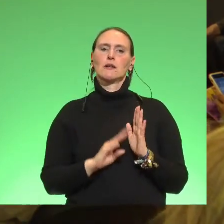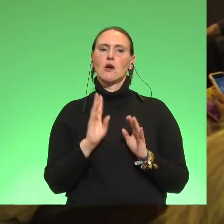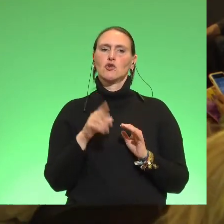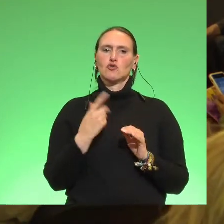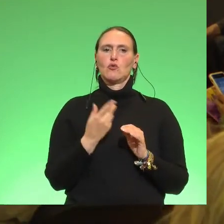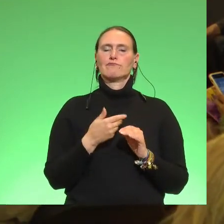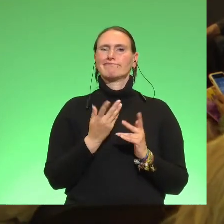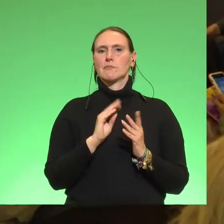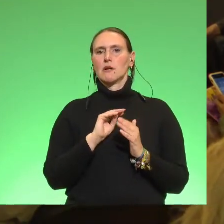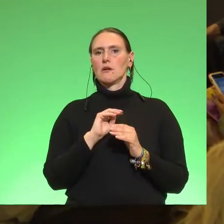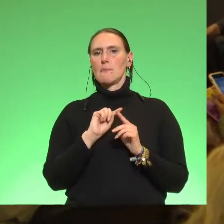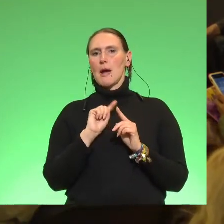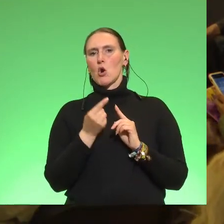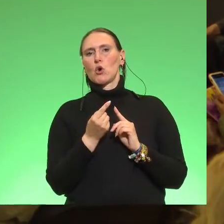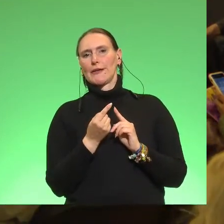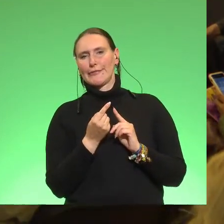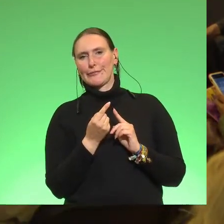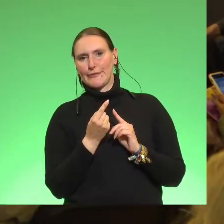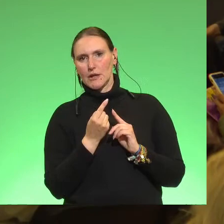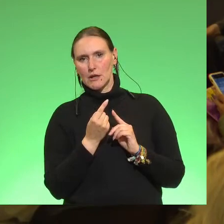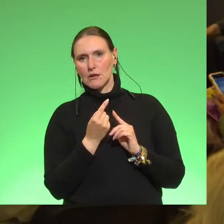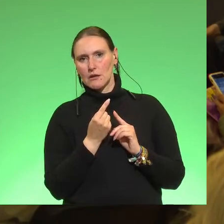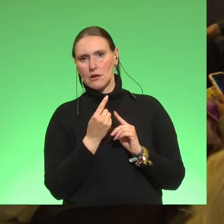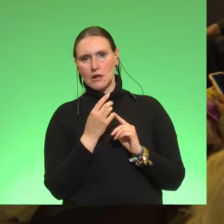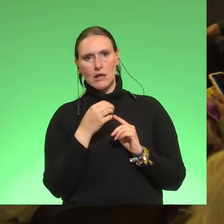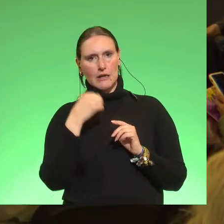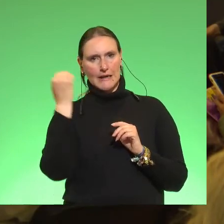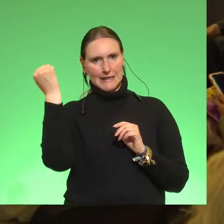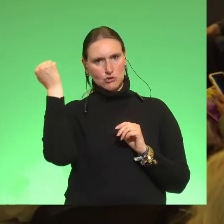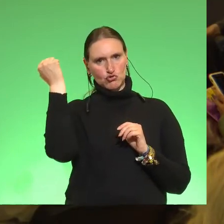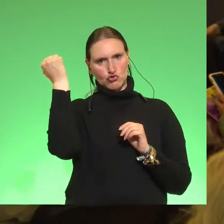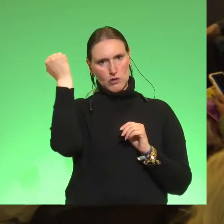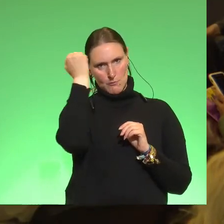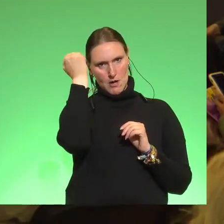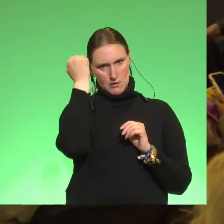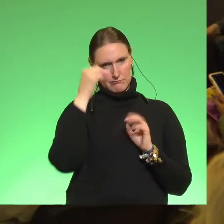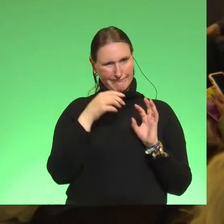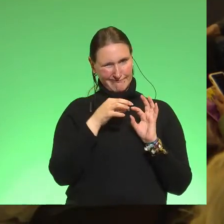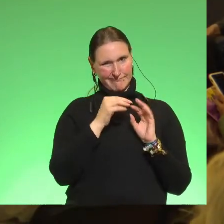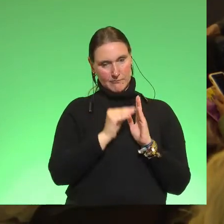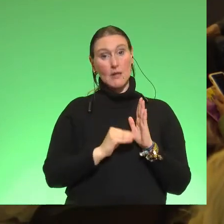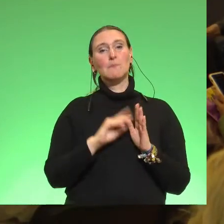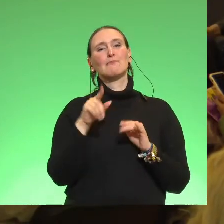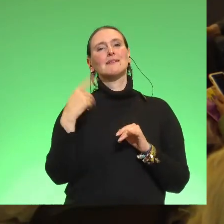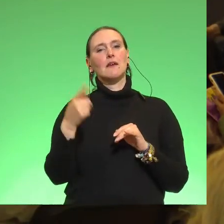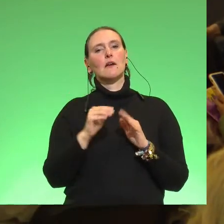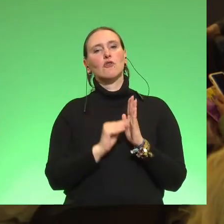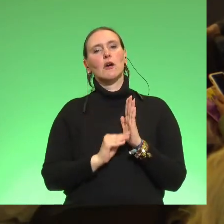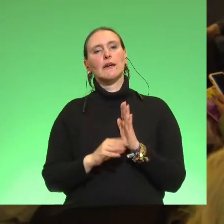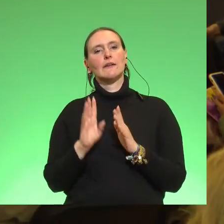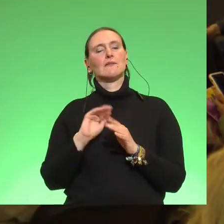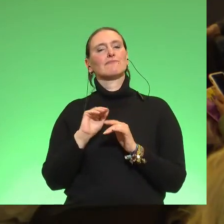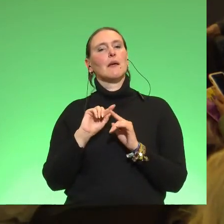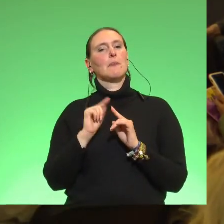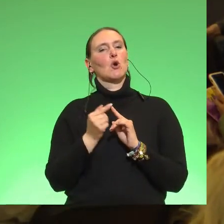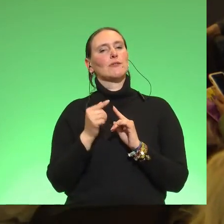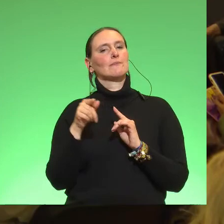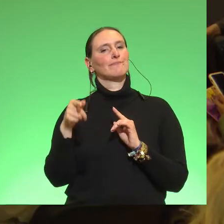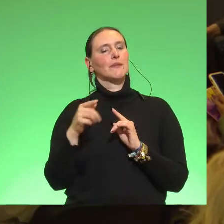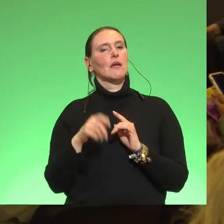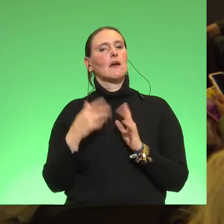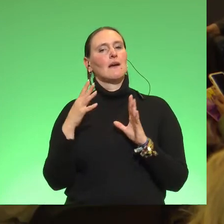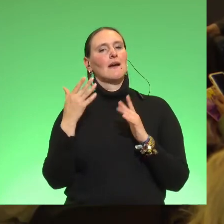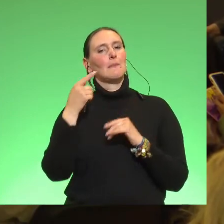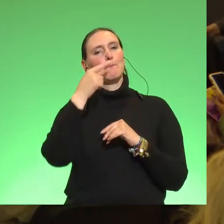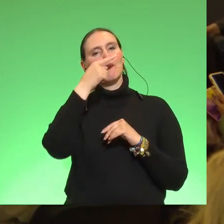also of, he writes about it in context of the Black Panthers, is that